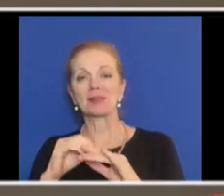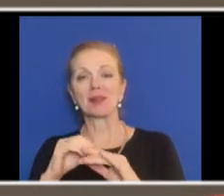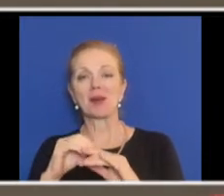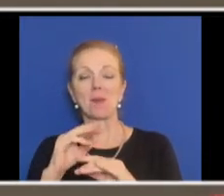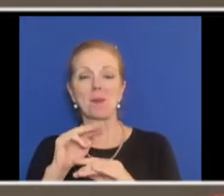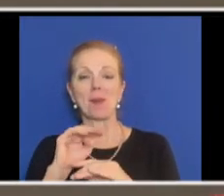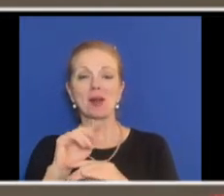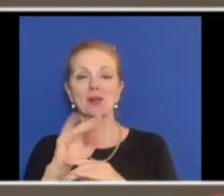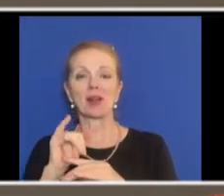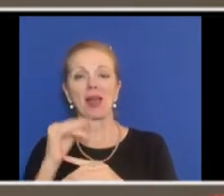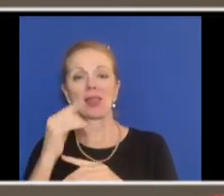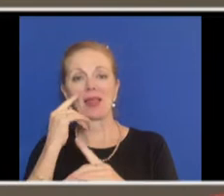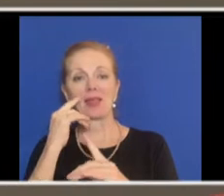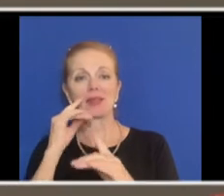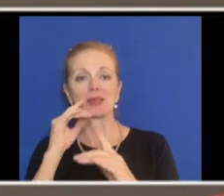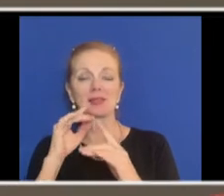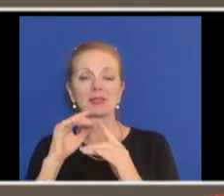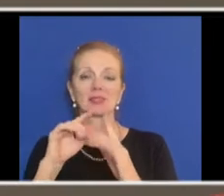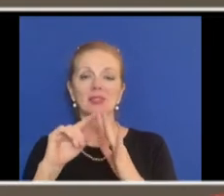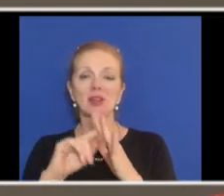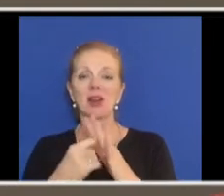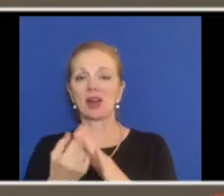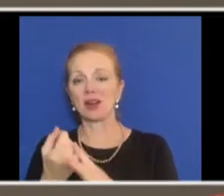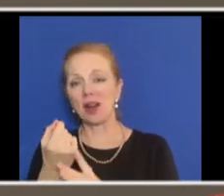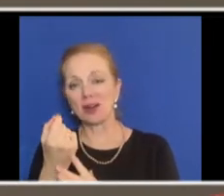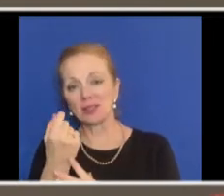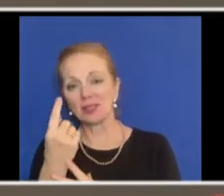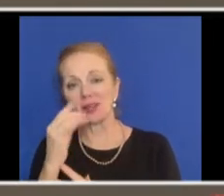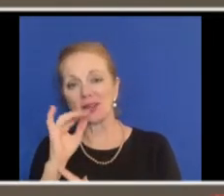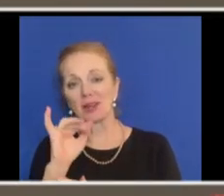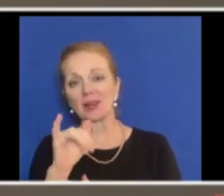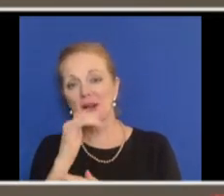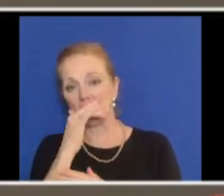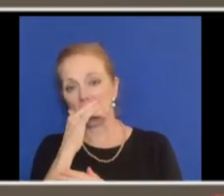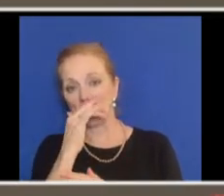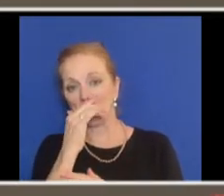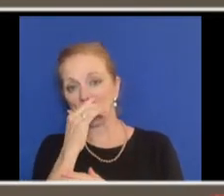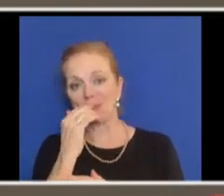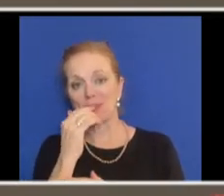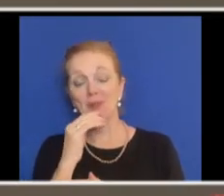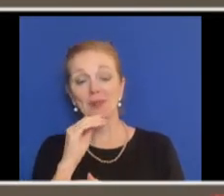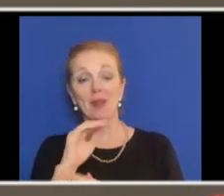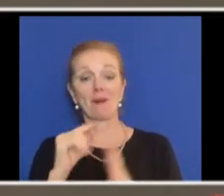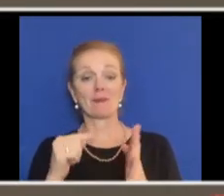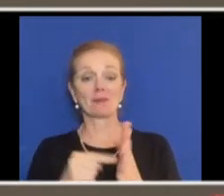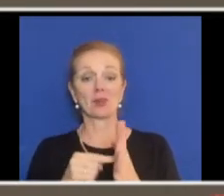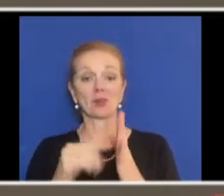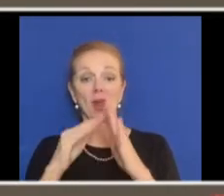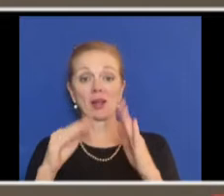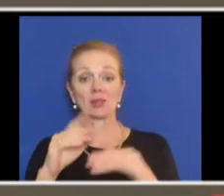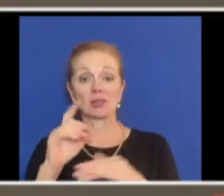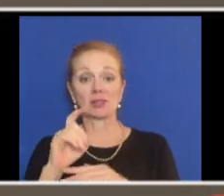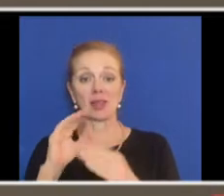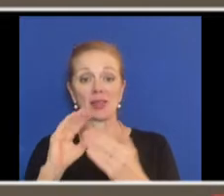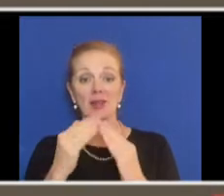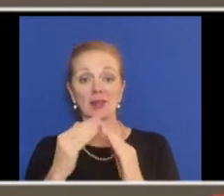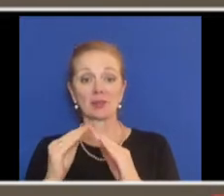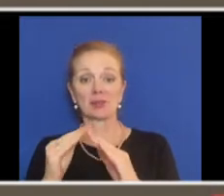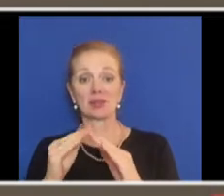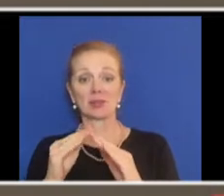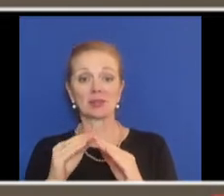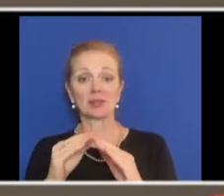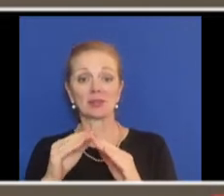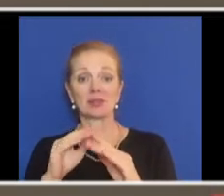but I think this council's starting to understand that our affordable housing need in this community while